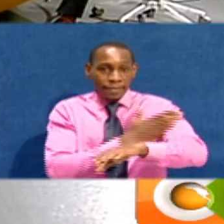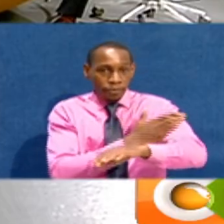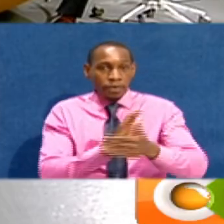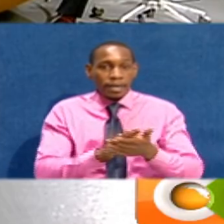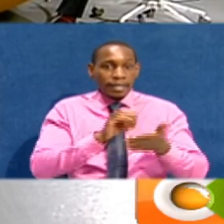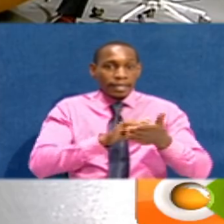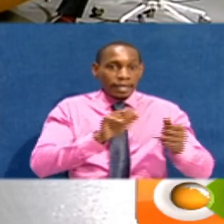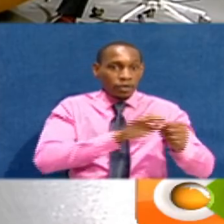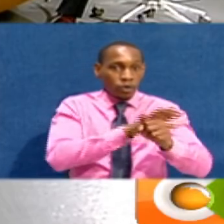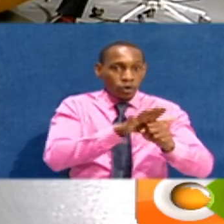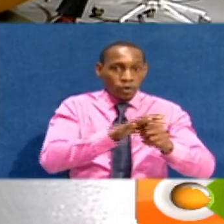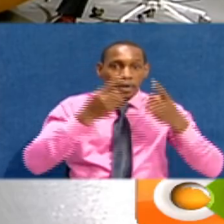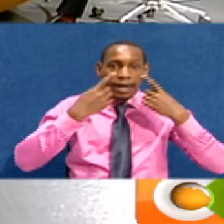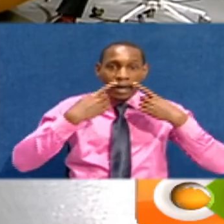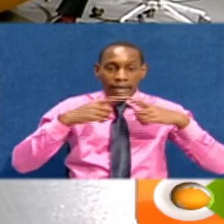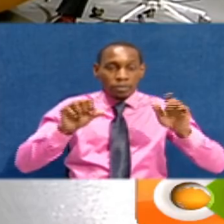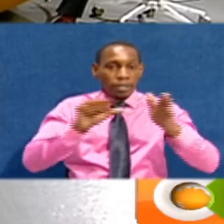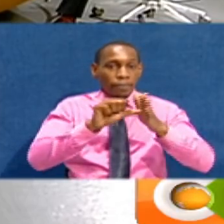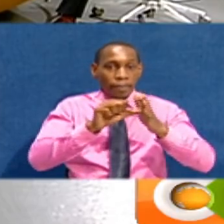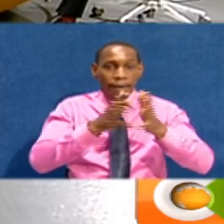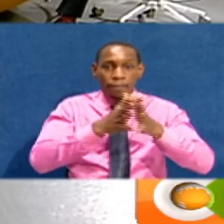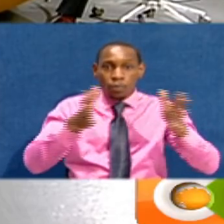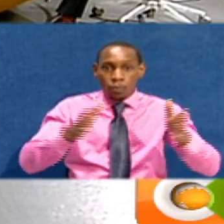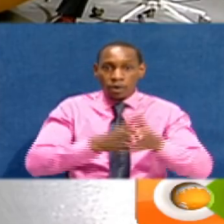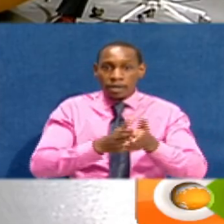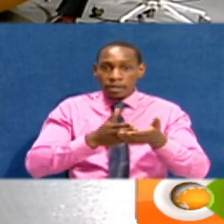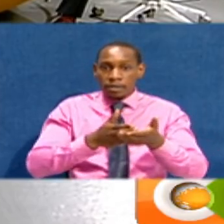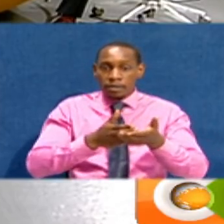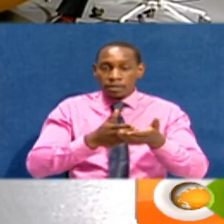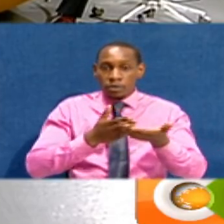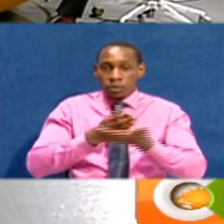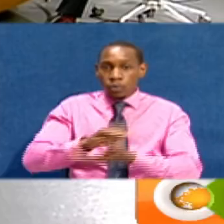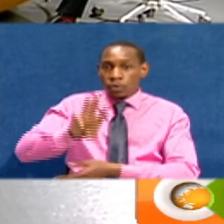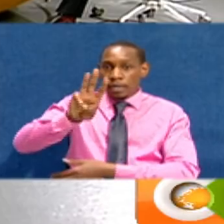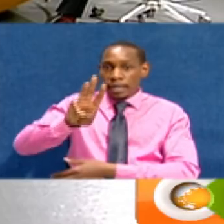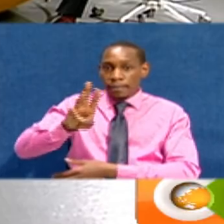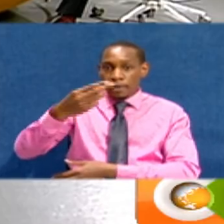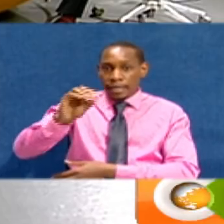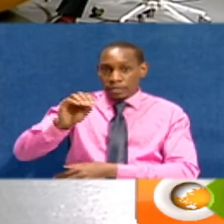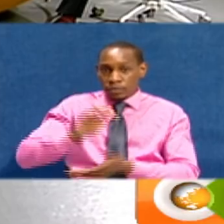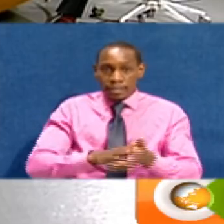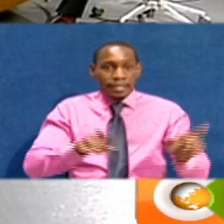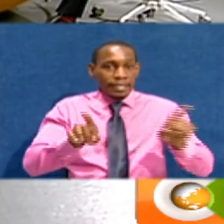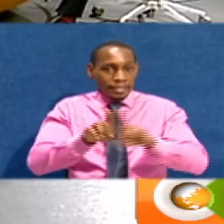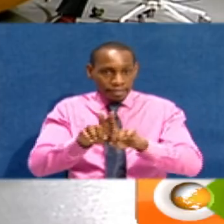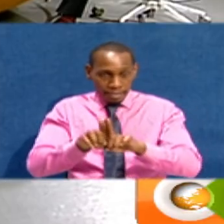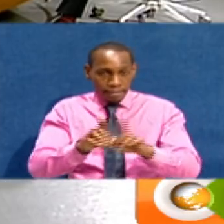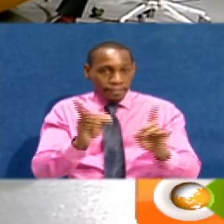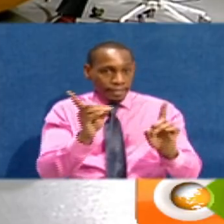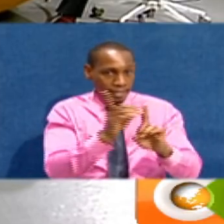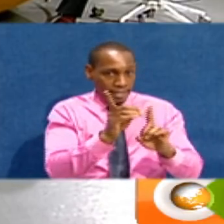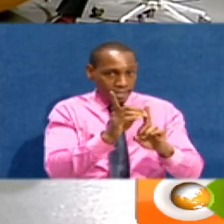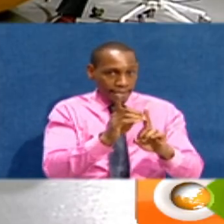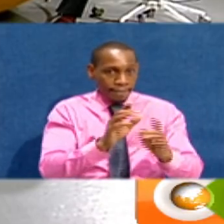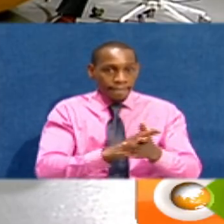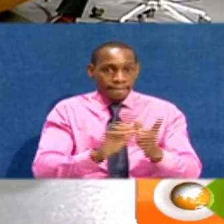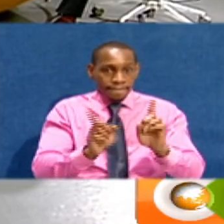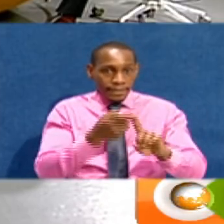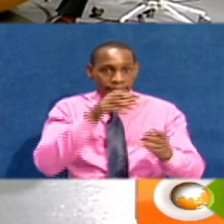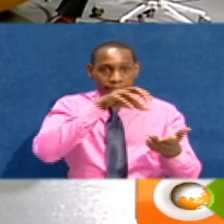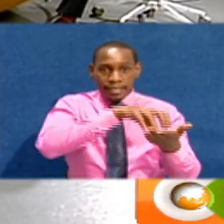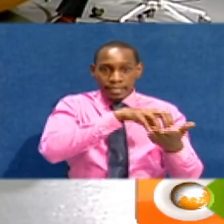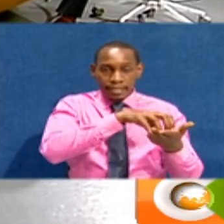ago that COVID-19 was declared a pandemic by the World Health Organization. It is also exactly on this day that the